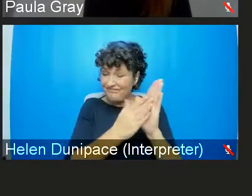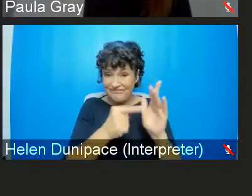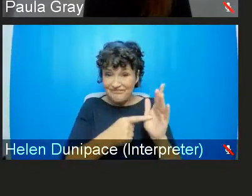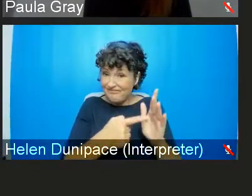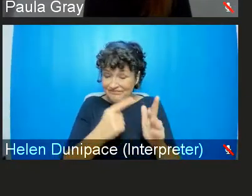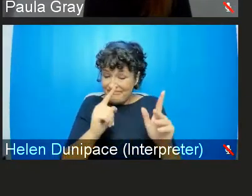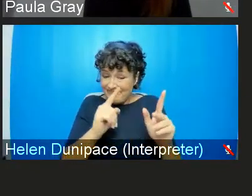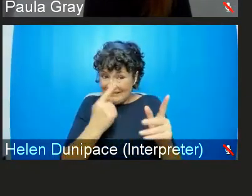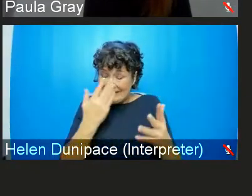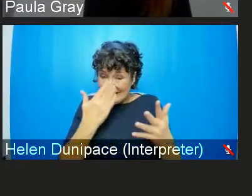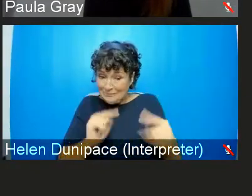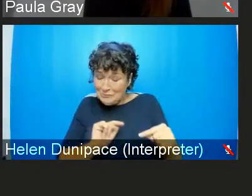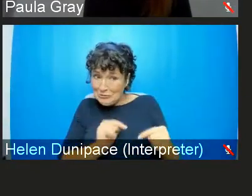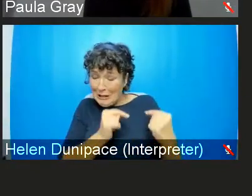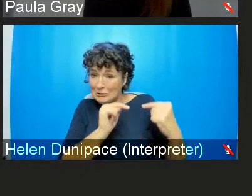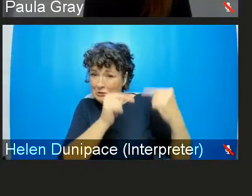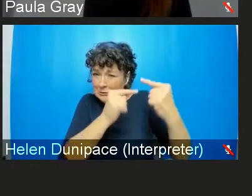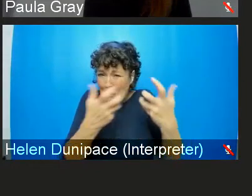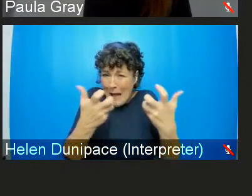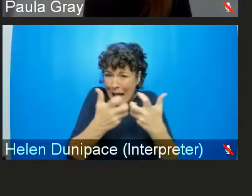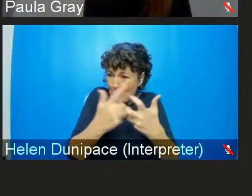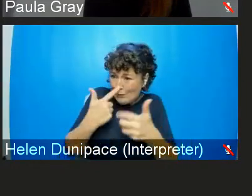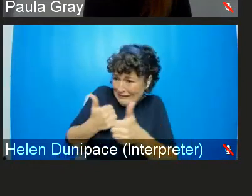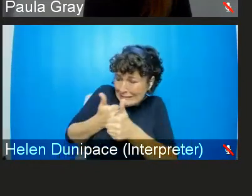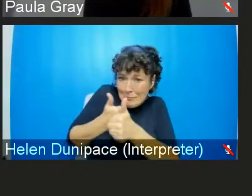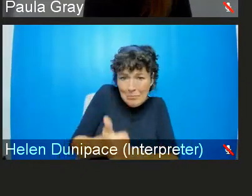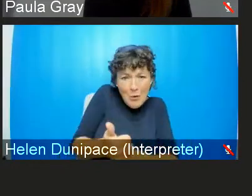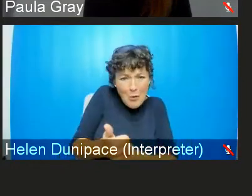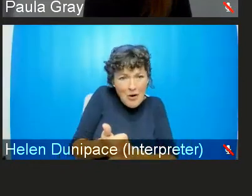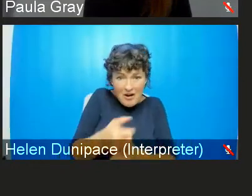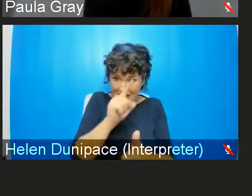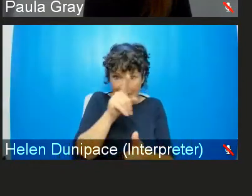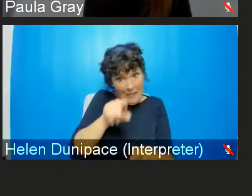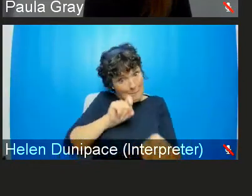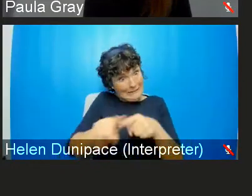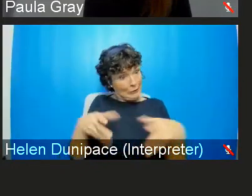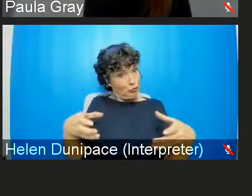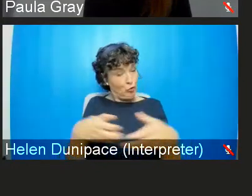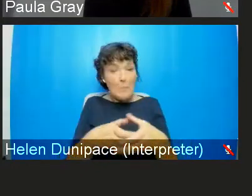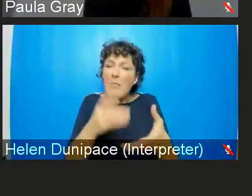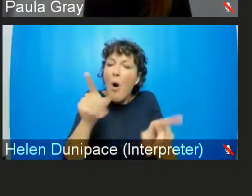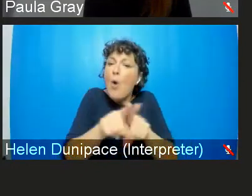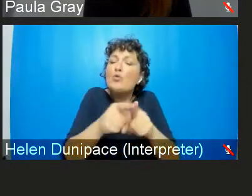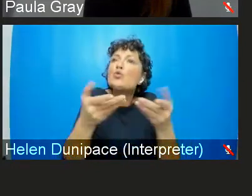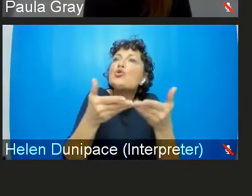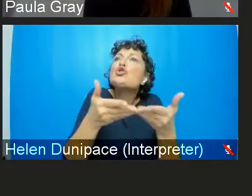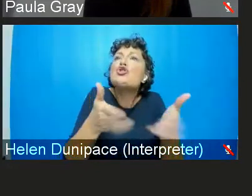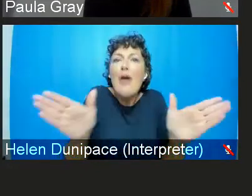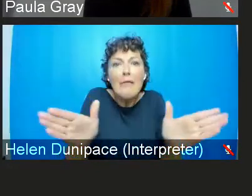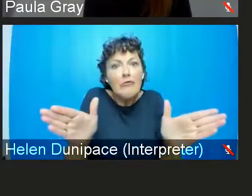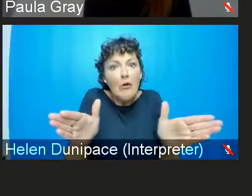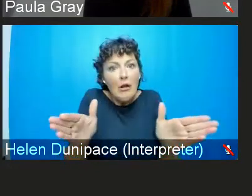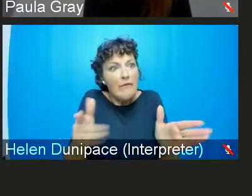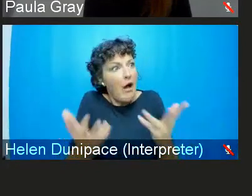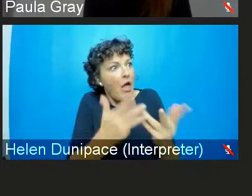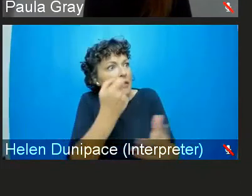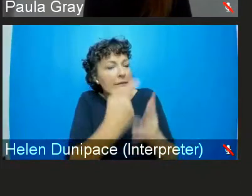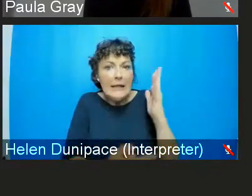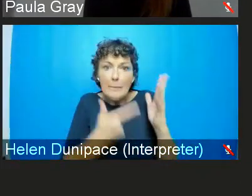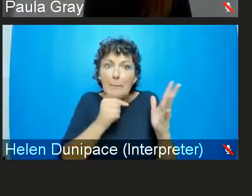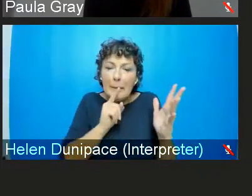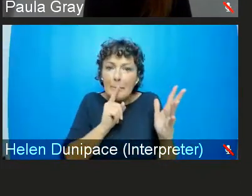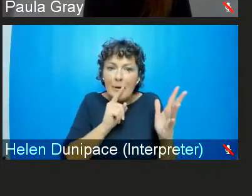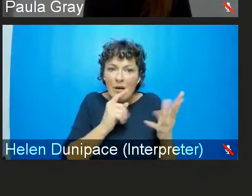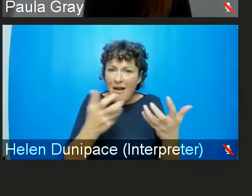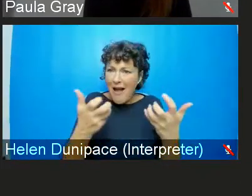how do we support this group in particular, but probably generally, how do we support disabled people out